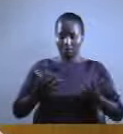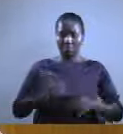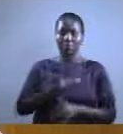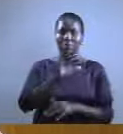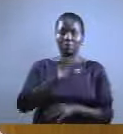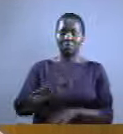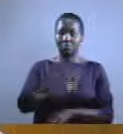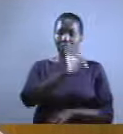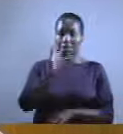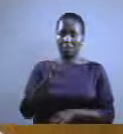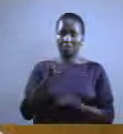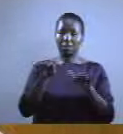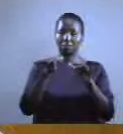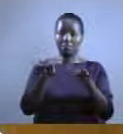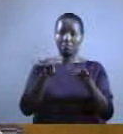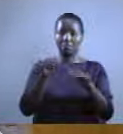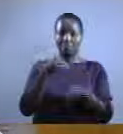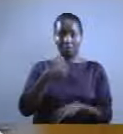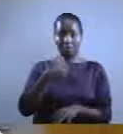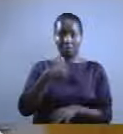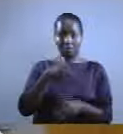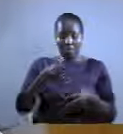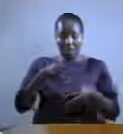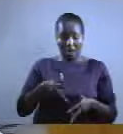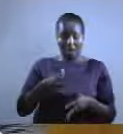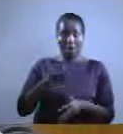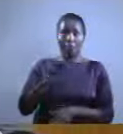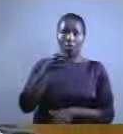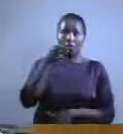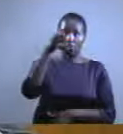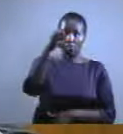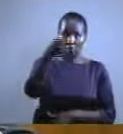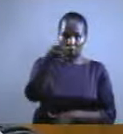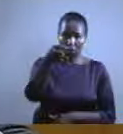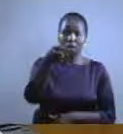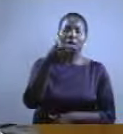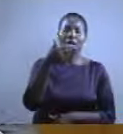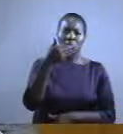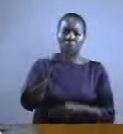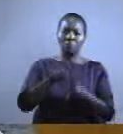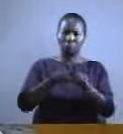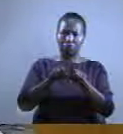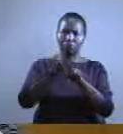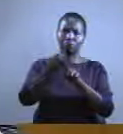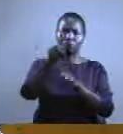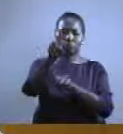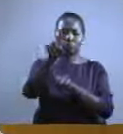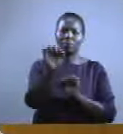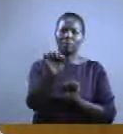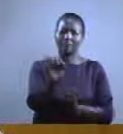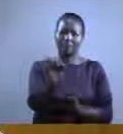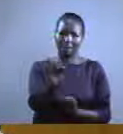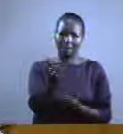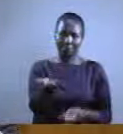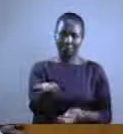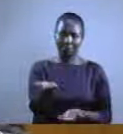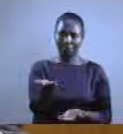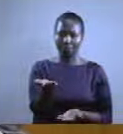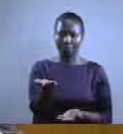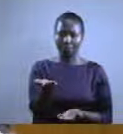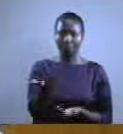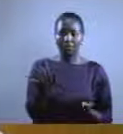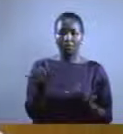Africans that the South Africa of tomorrow will always be better than the South Africa of yesterday,